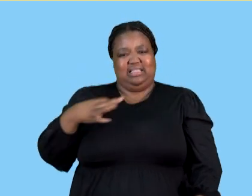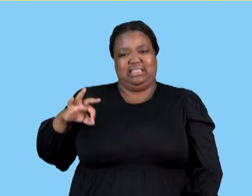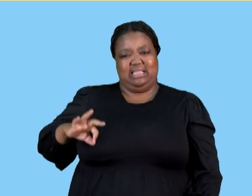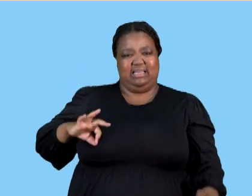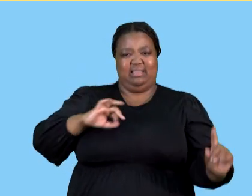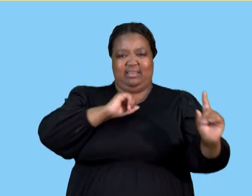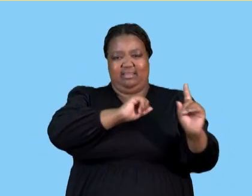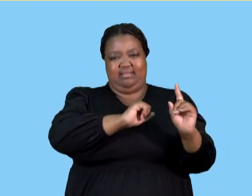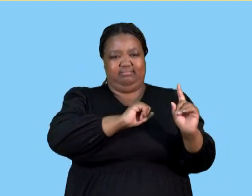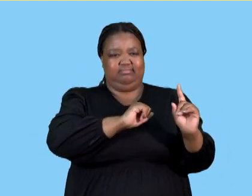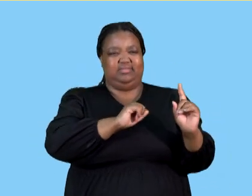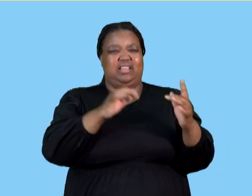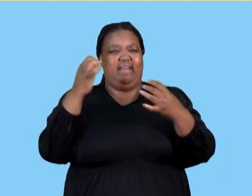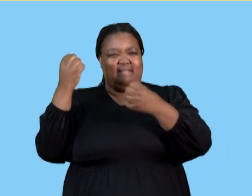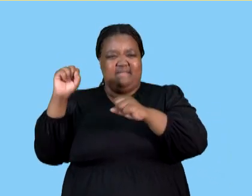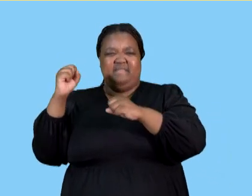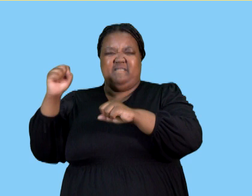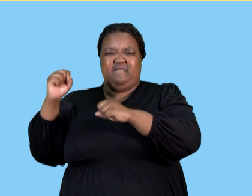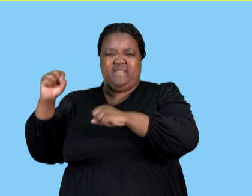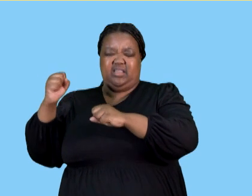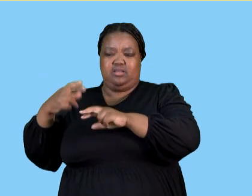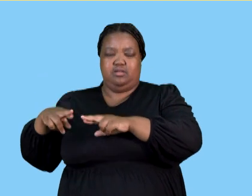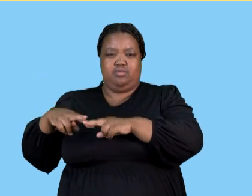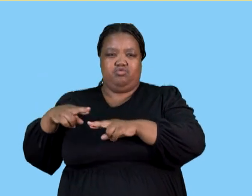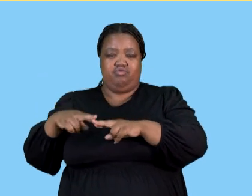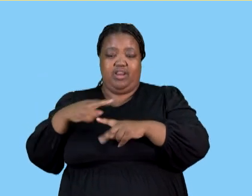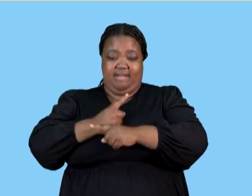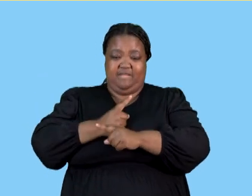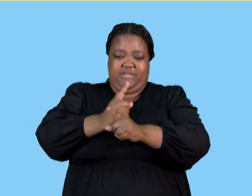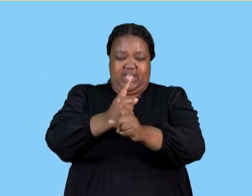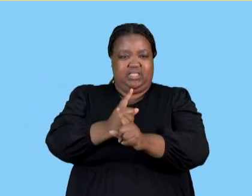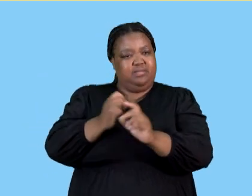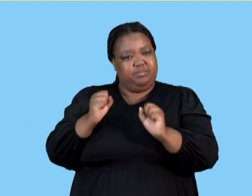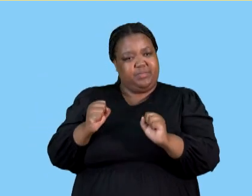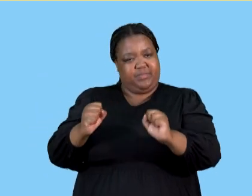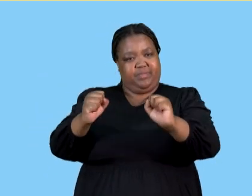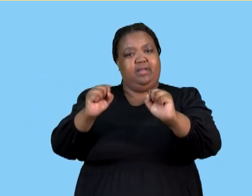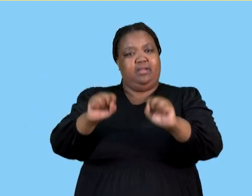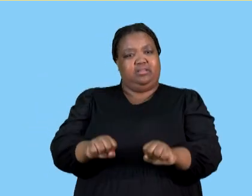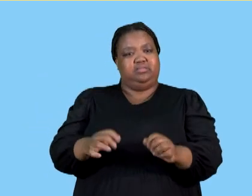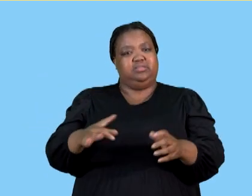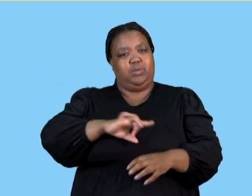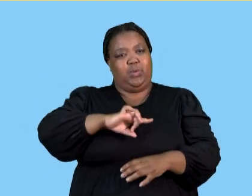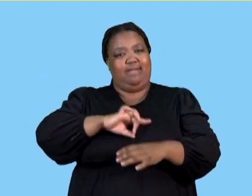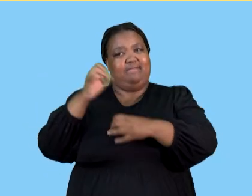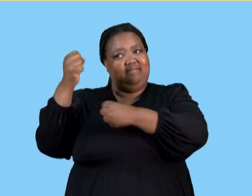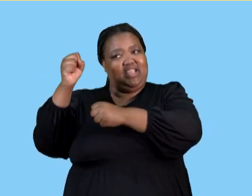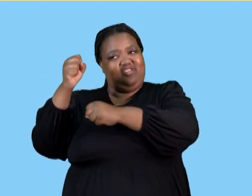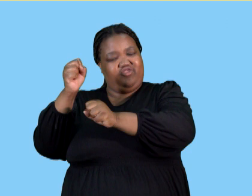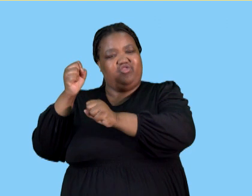the factory rent, these are considered to be fixed cost because they go into